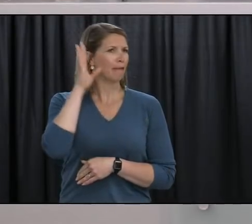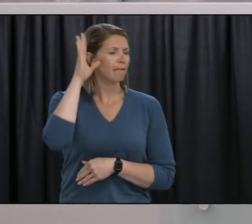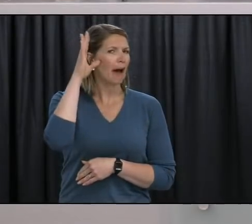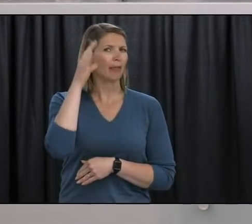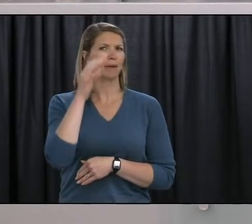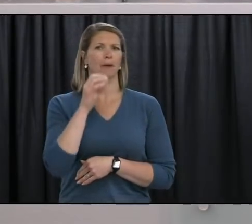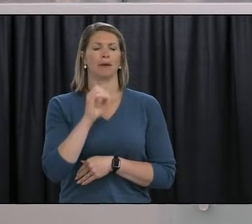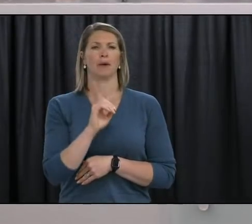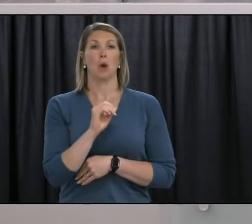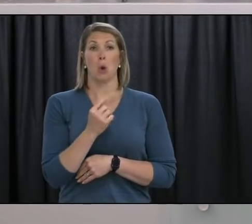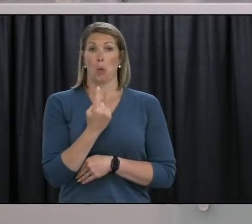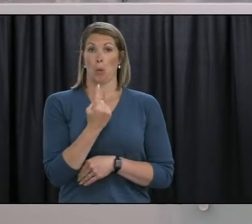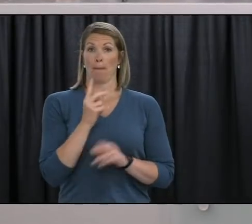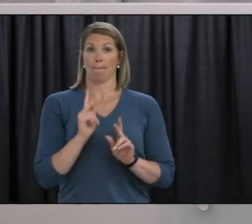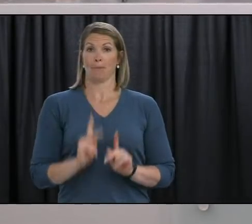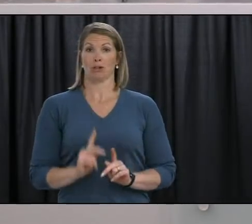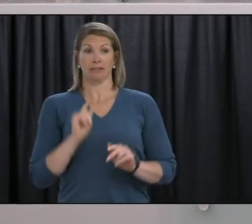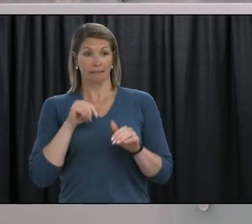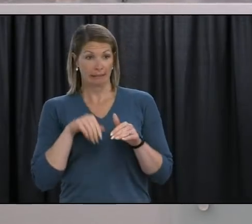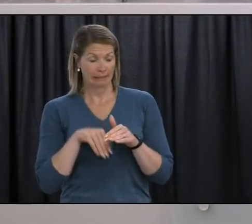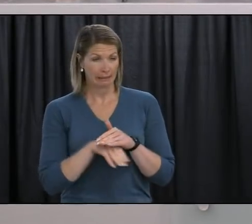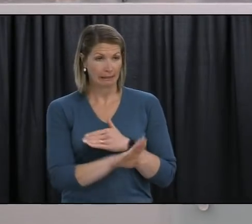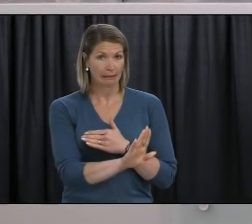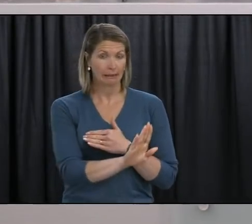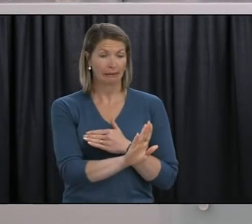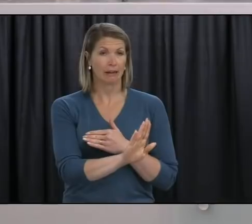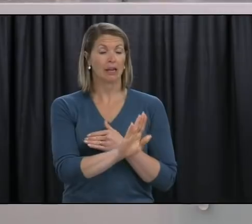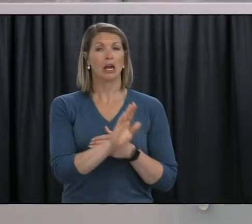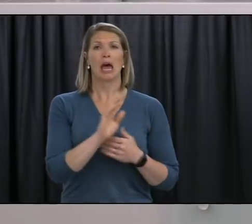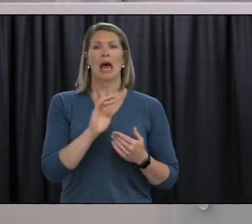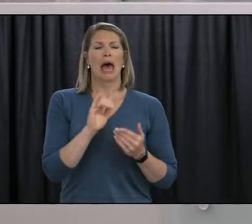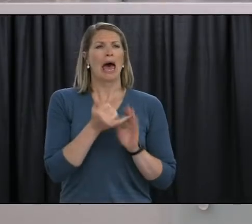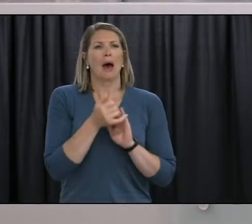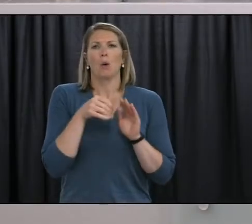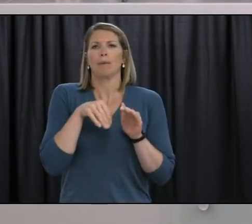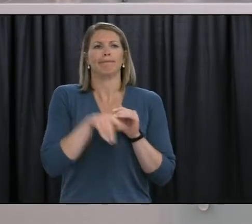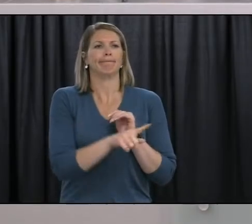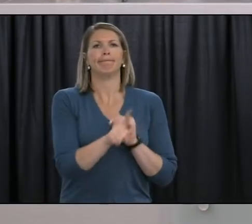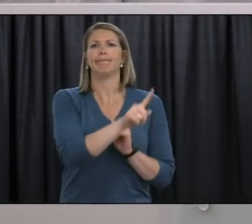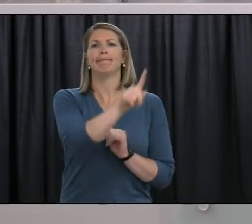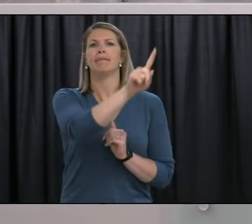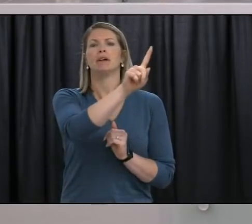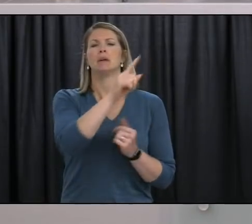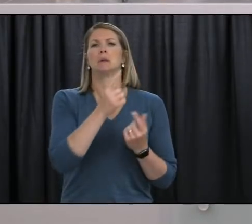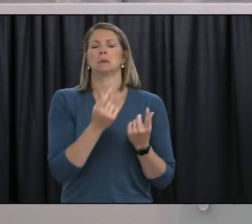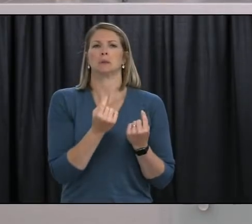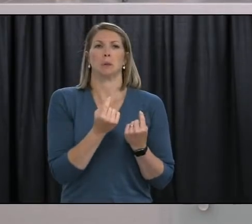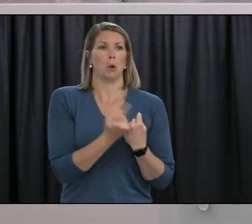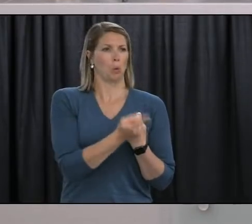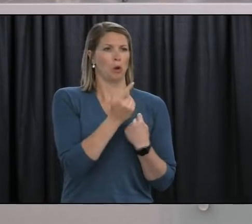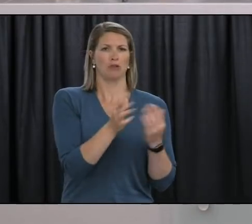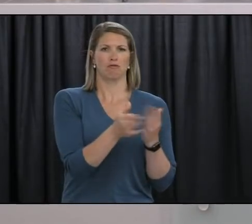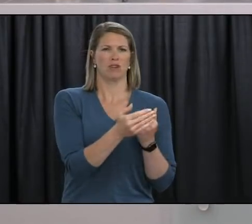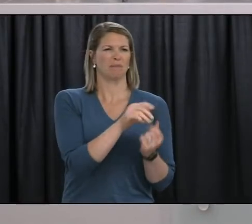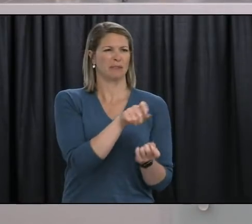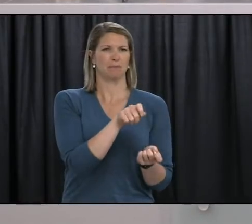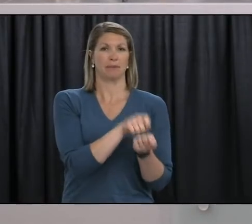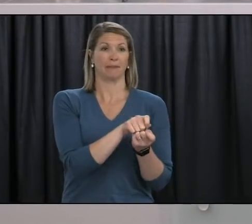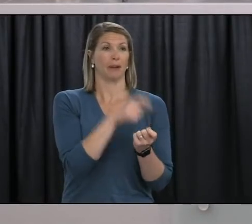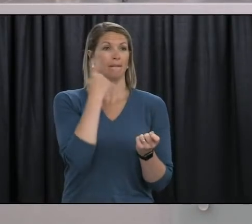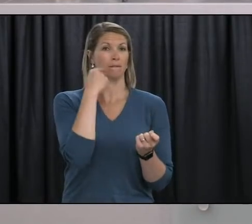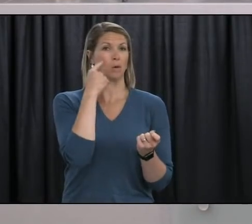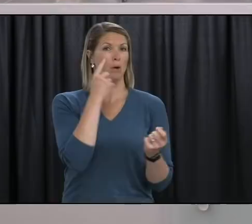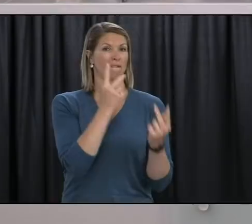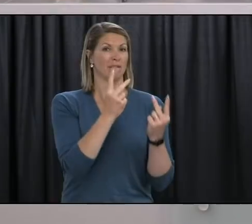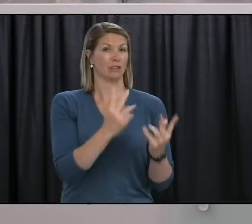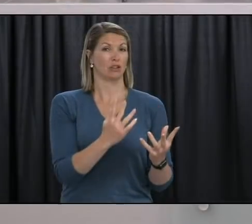Will it be one visitor at a time? Are people going to be allowed to go into their bedrooms, or will there be a sort of a common room for visitors? Can you give us any details